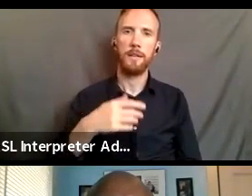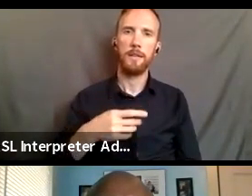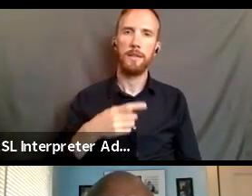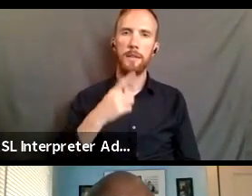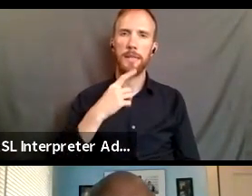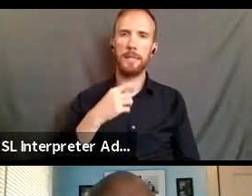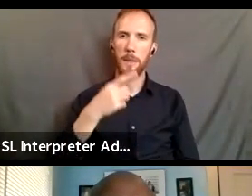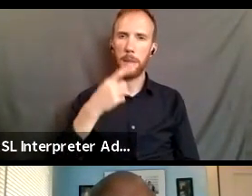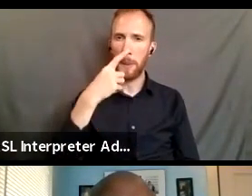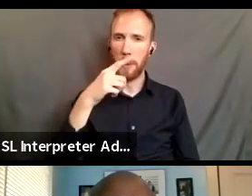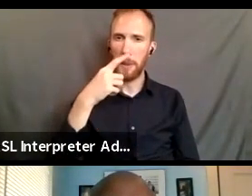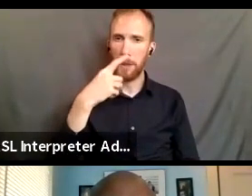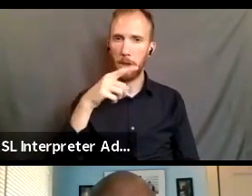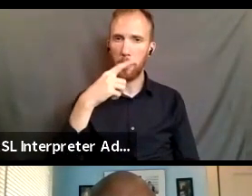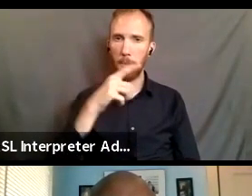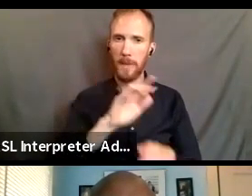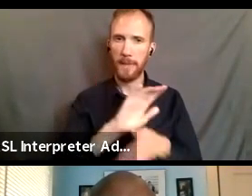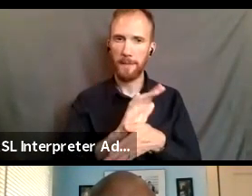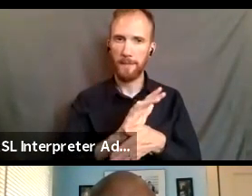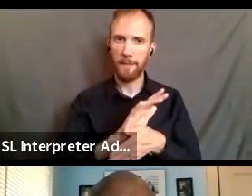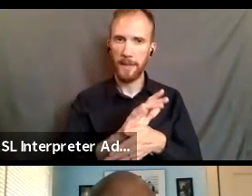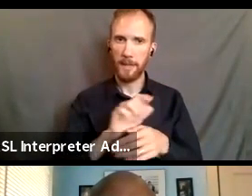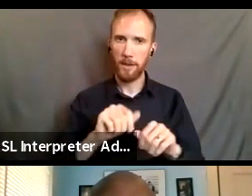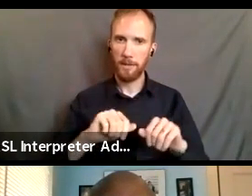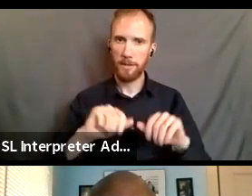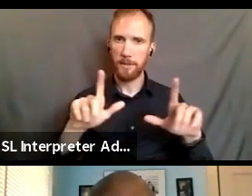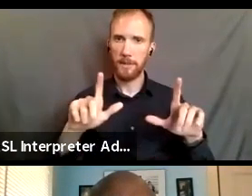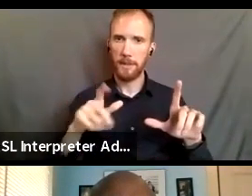in can you give me one